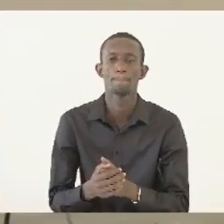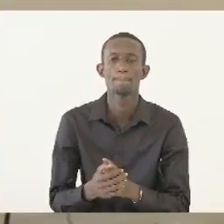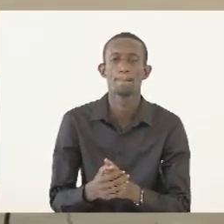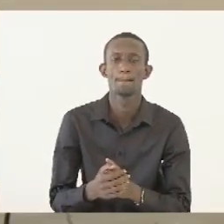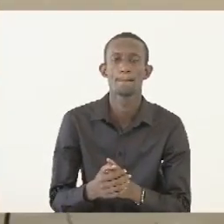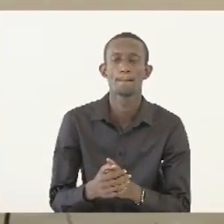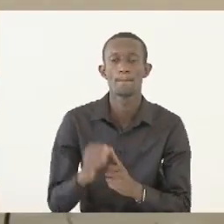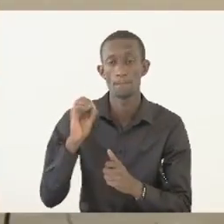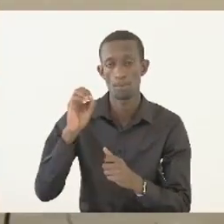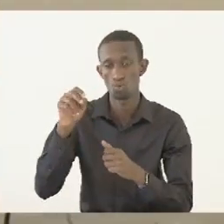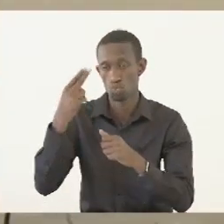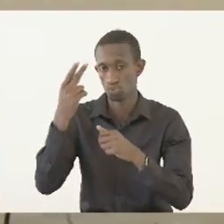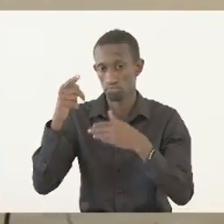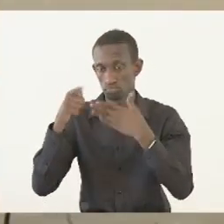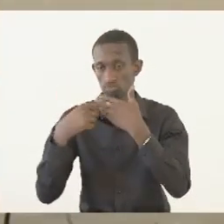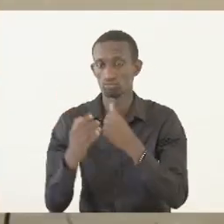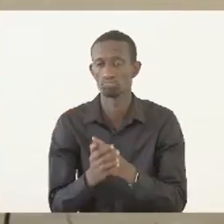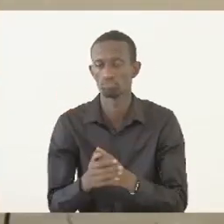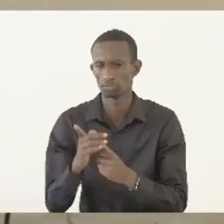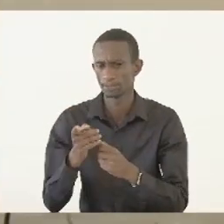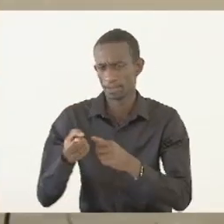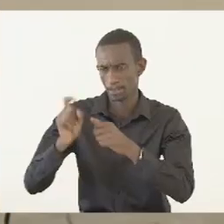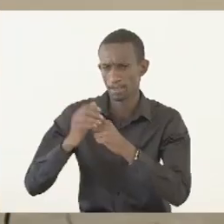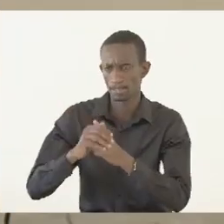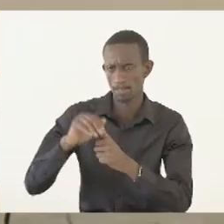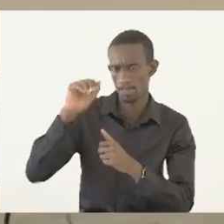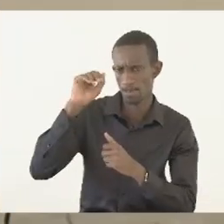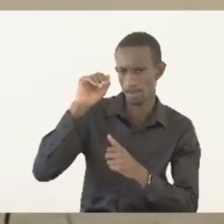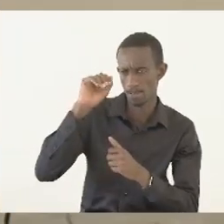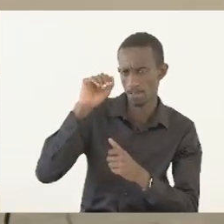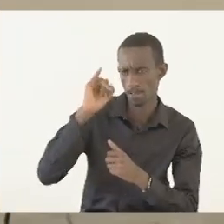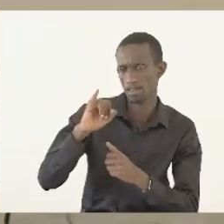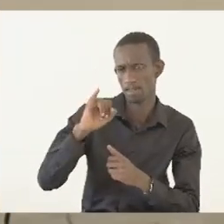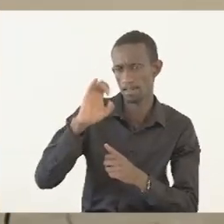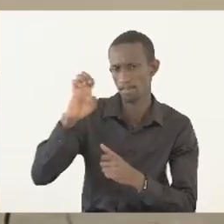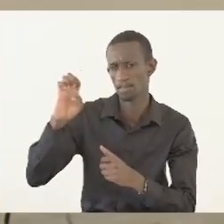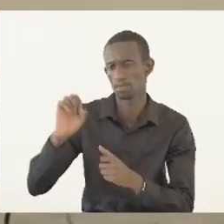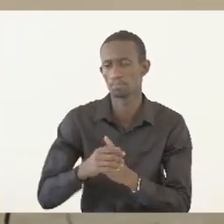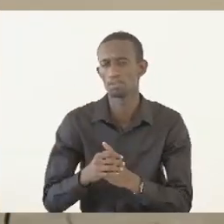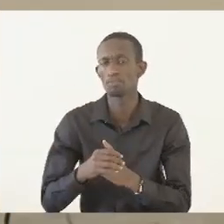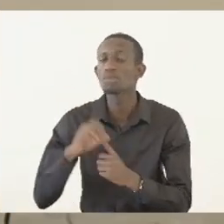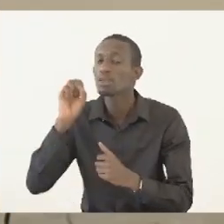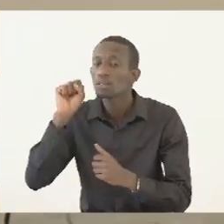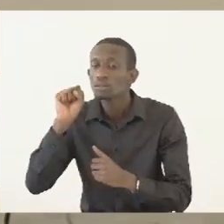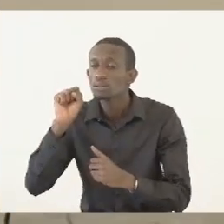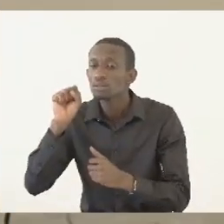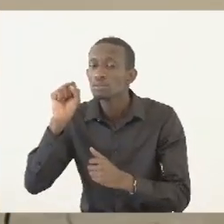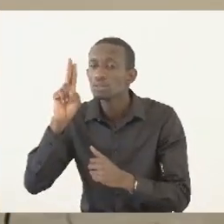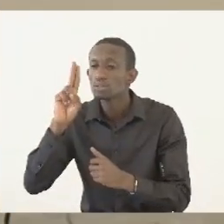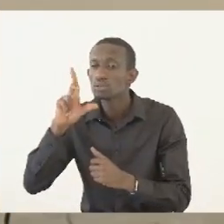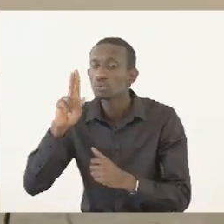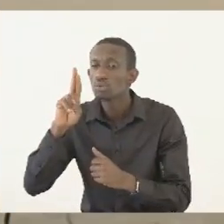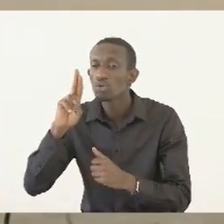seen that we add IDE. So for sulfur, it becomes sulfide.